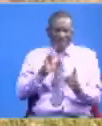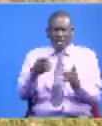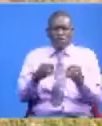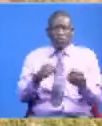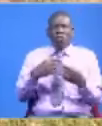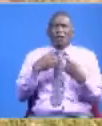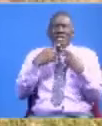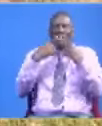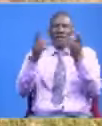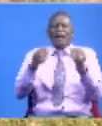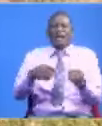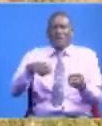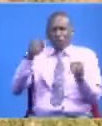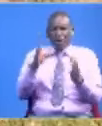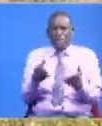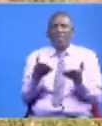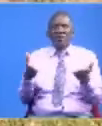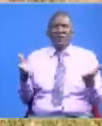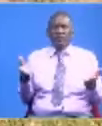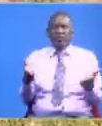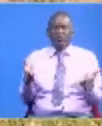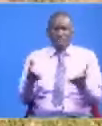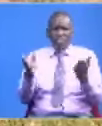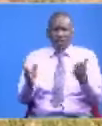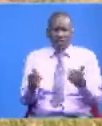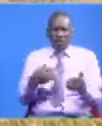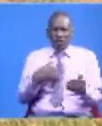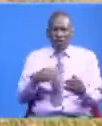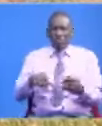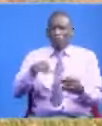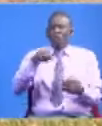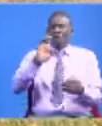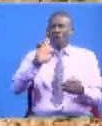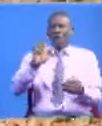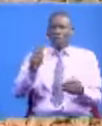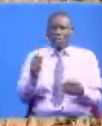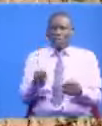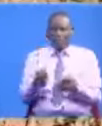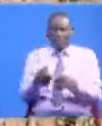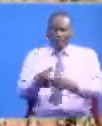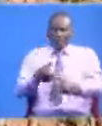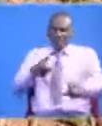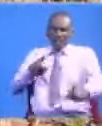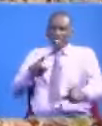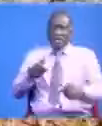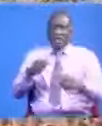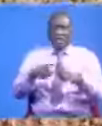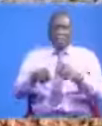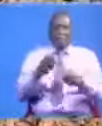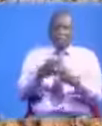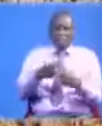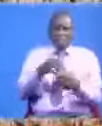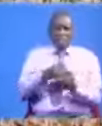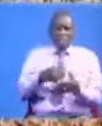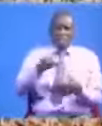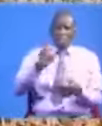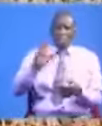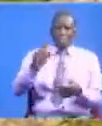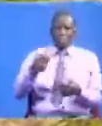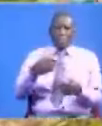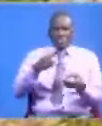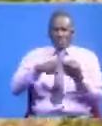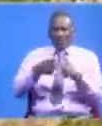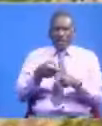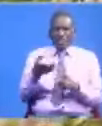winner. Na vifaa? Vifaa tuko na bat. The stick, let me call it the stick, but we call it the bat. And you have got the standard